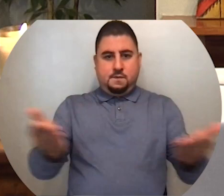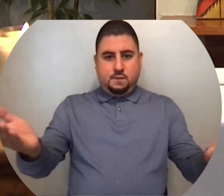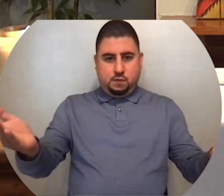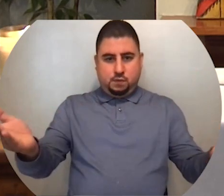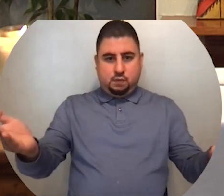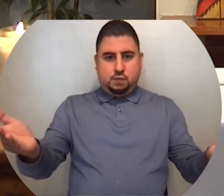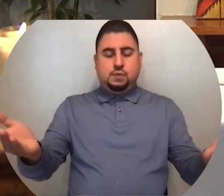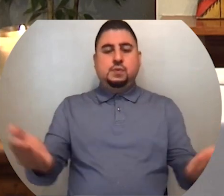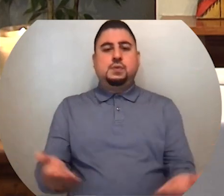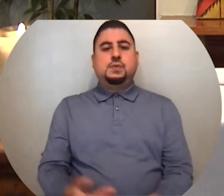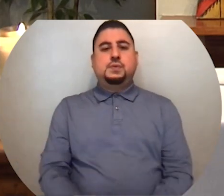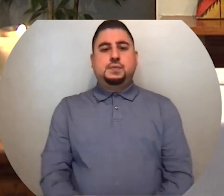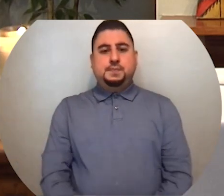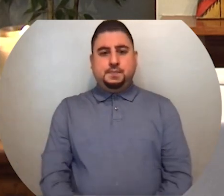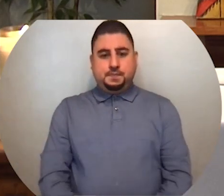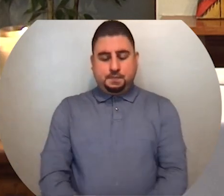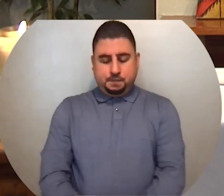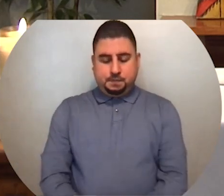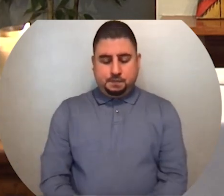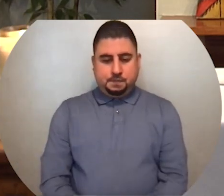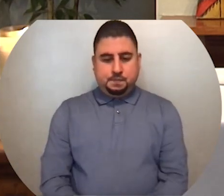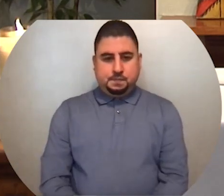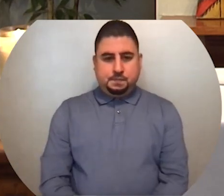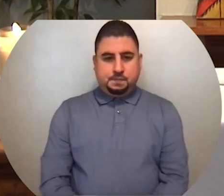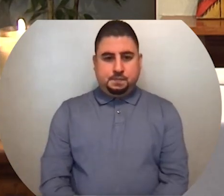up for you.